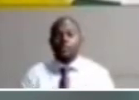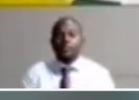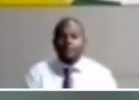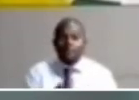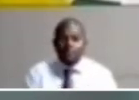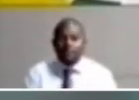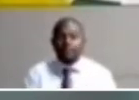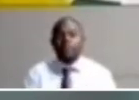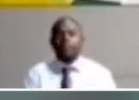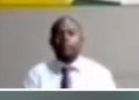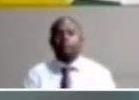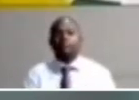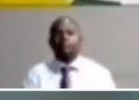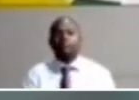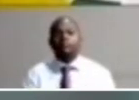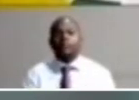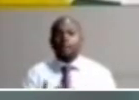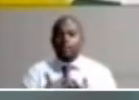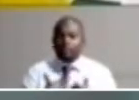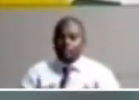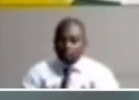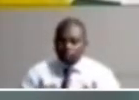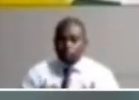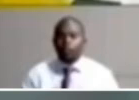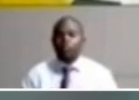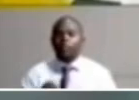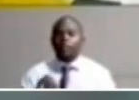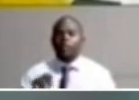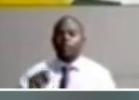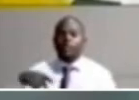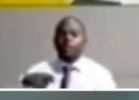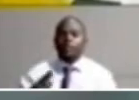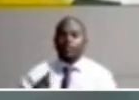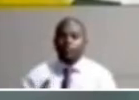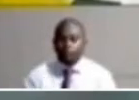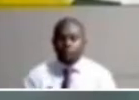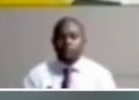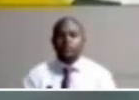selling veterinary inputs,